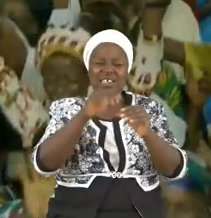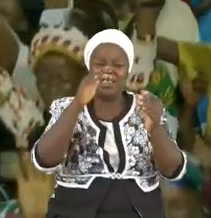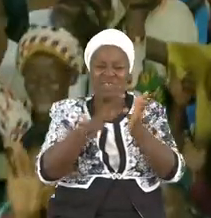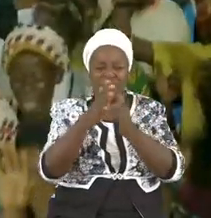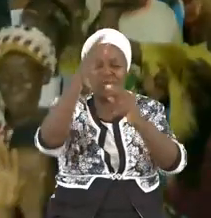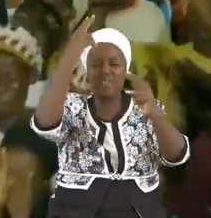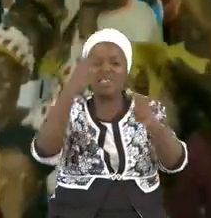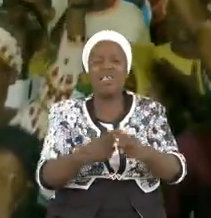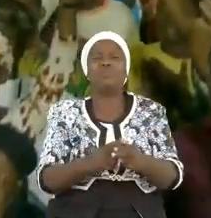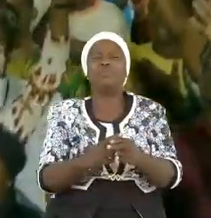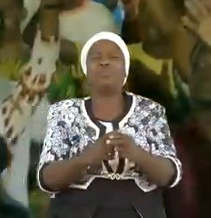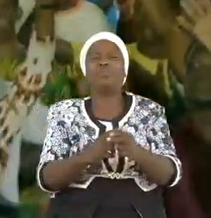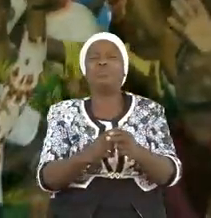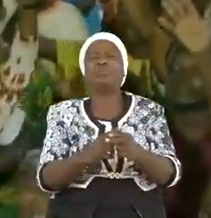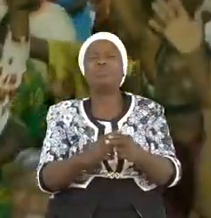name,